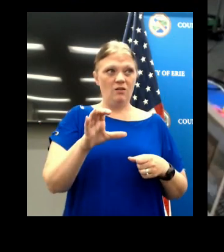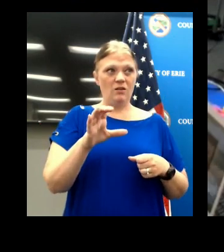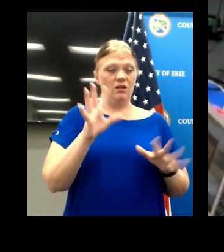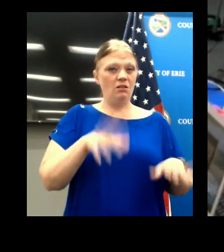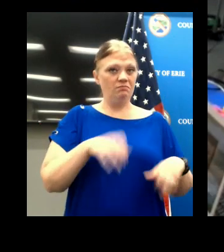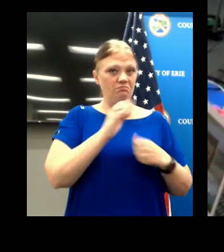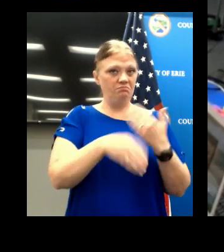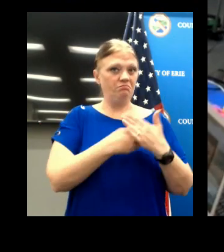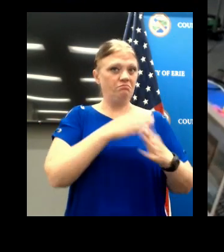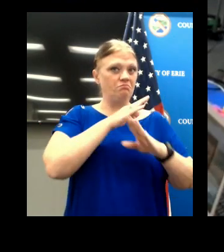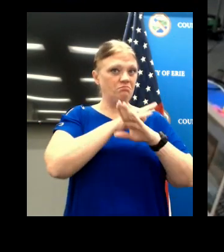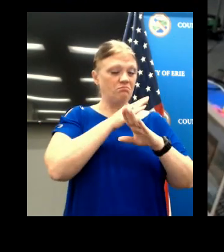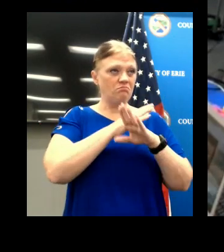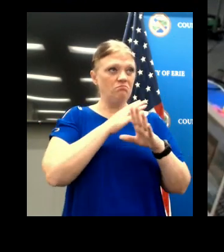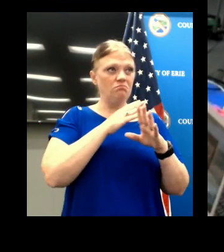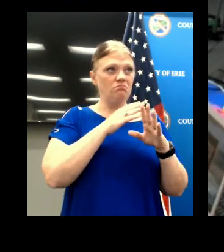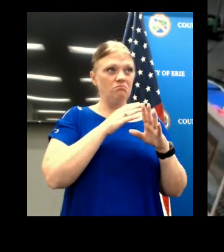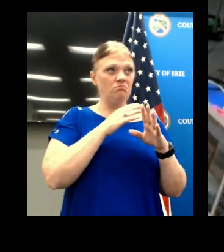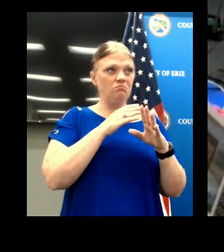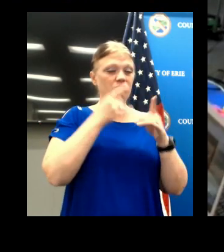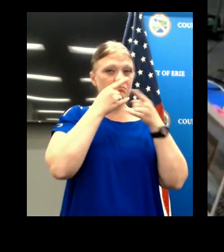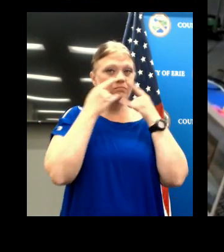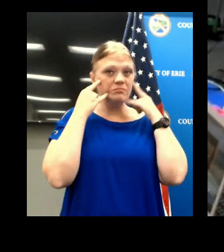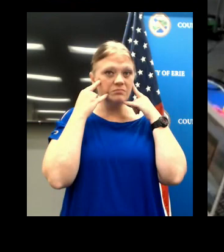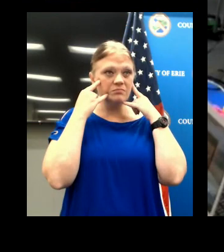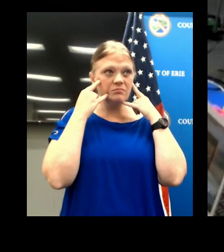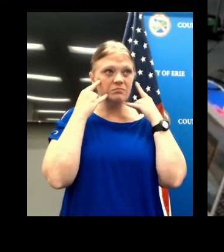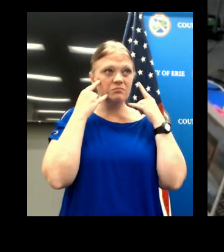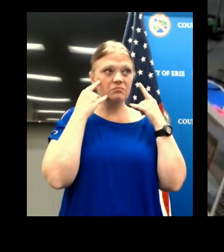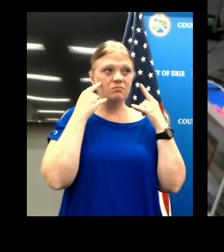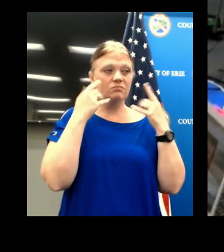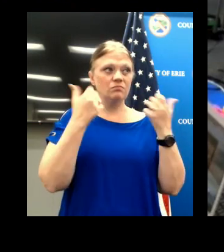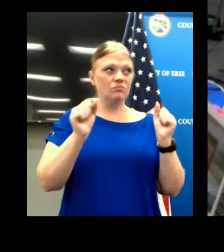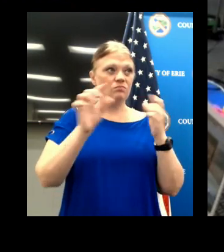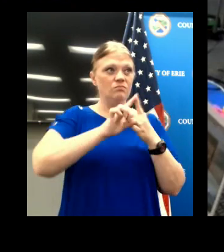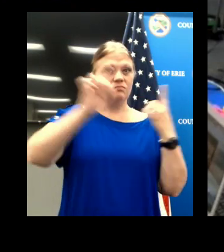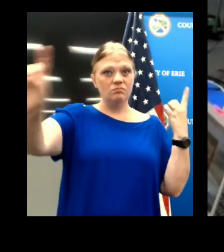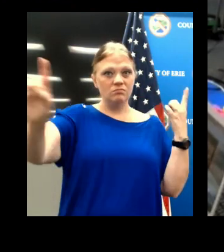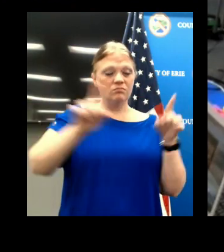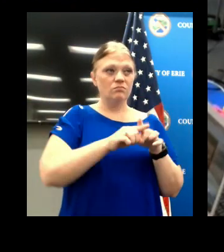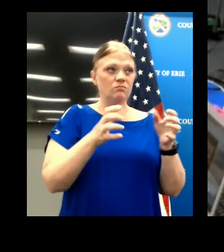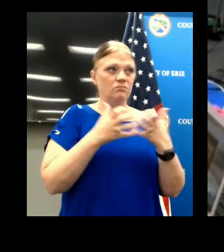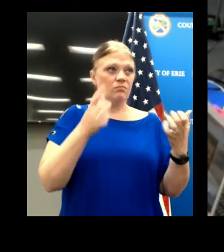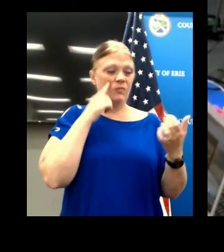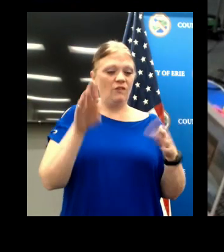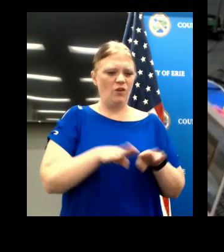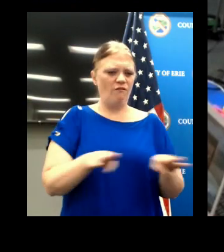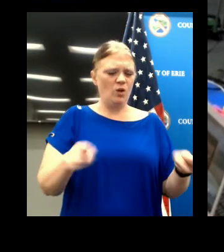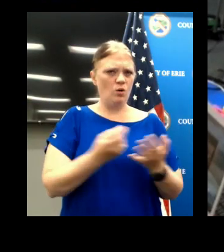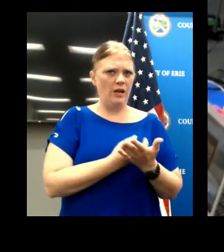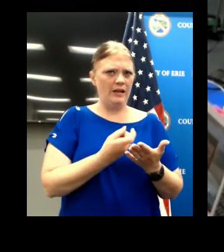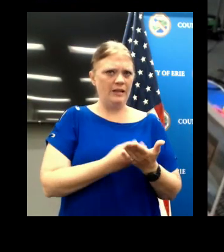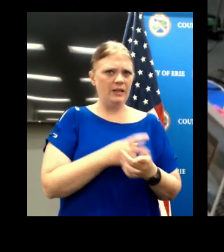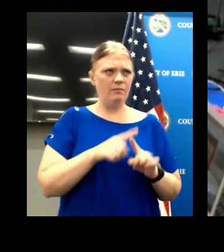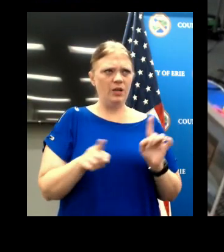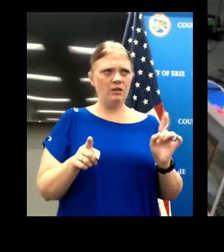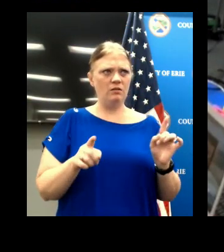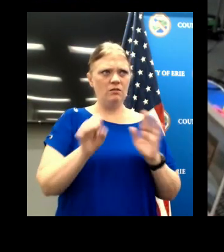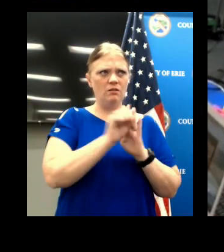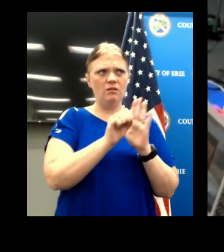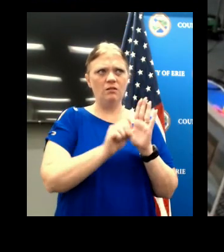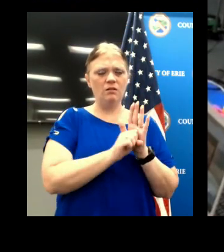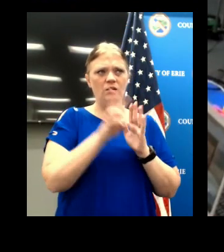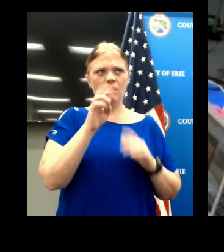precautions necessary, masks, trying to social distance as much as you can for floor hockey. But